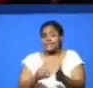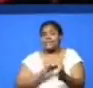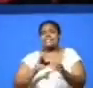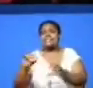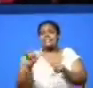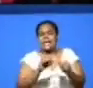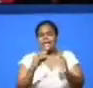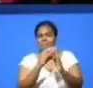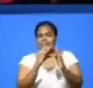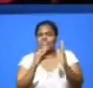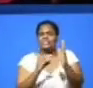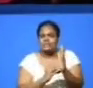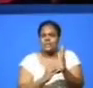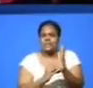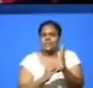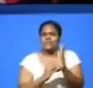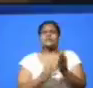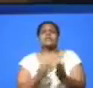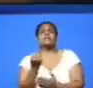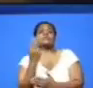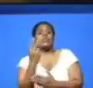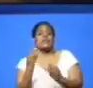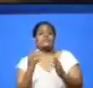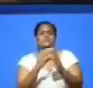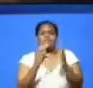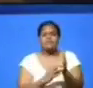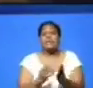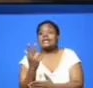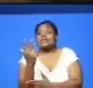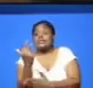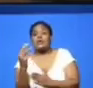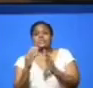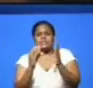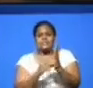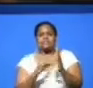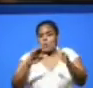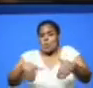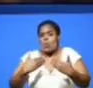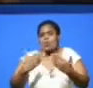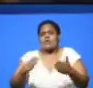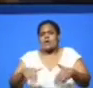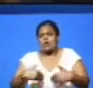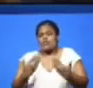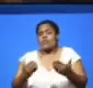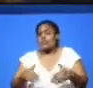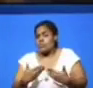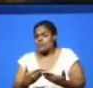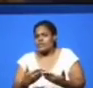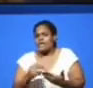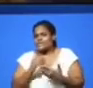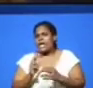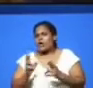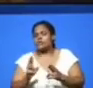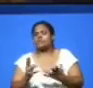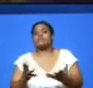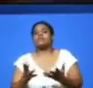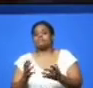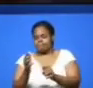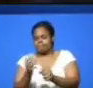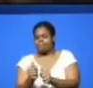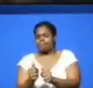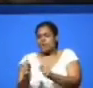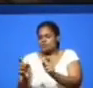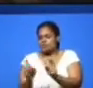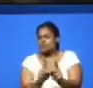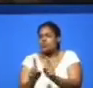same chapter, in the 12th chapter, in the 13th chapter, and I won't rush past those, so walk with me